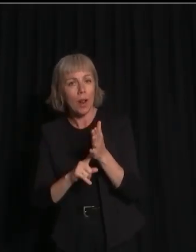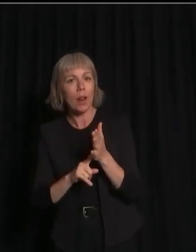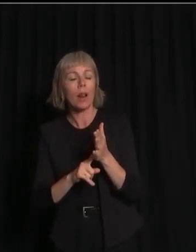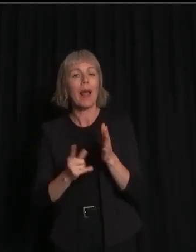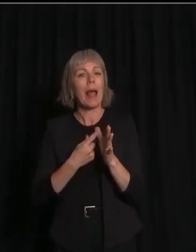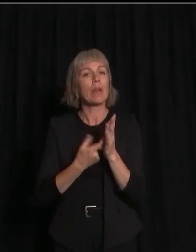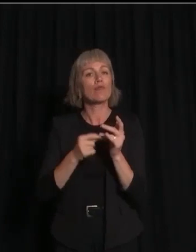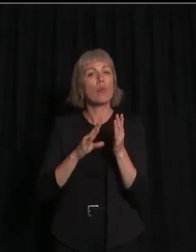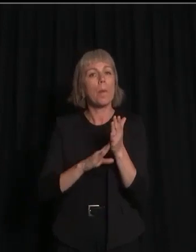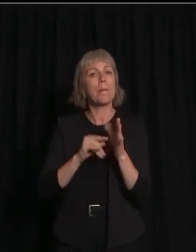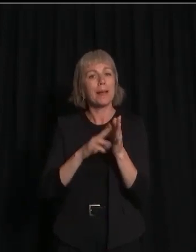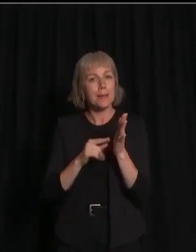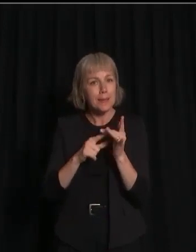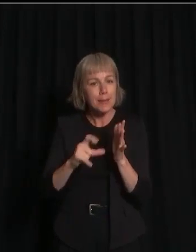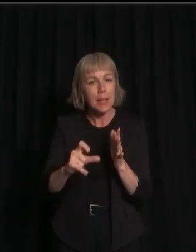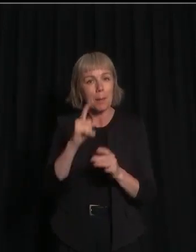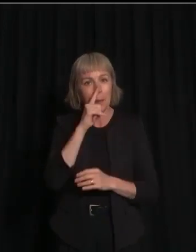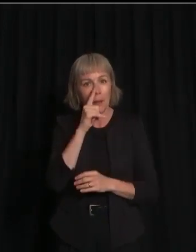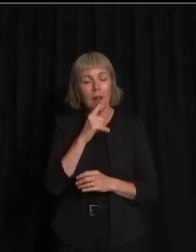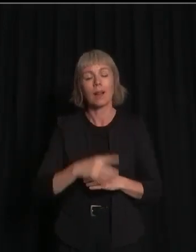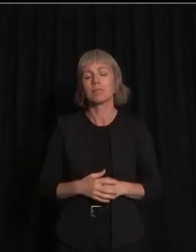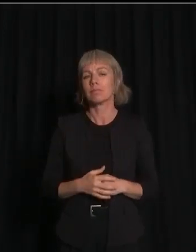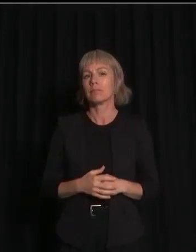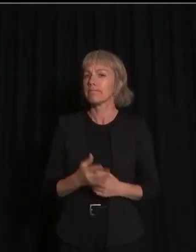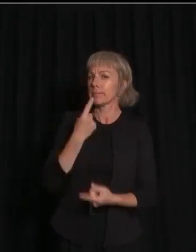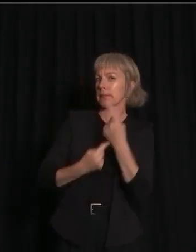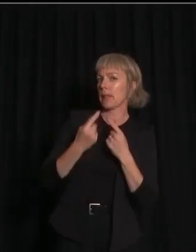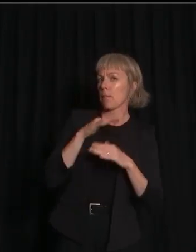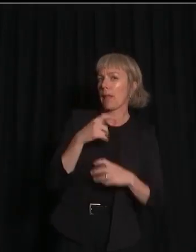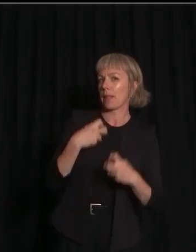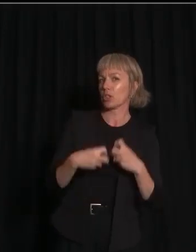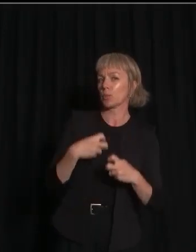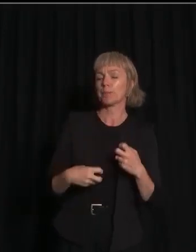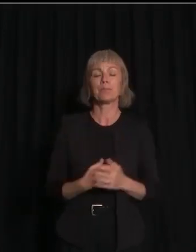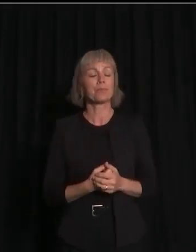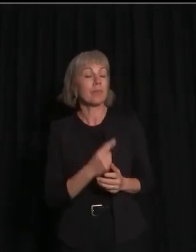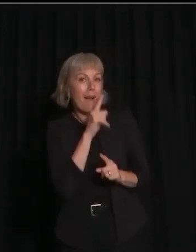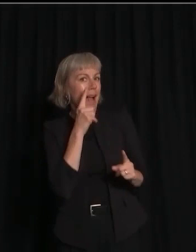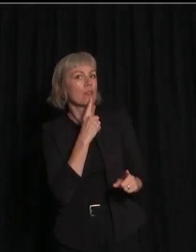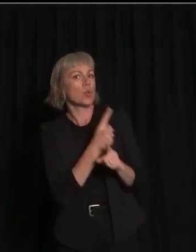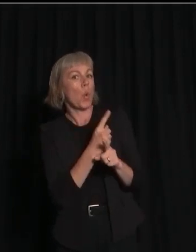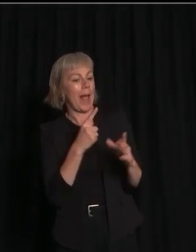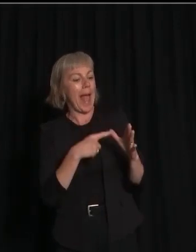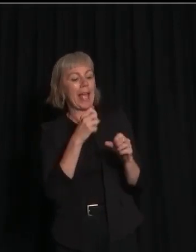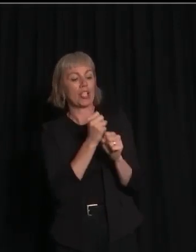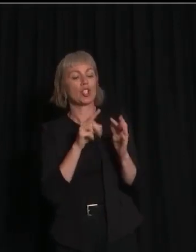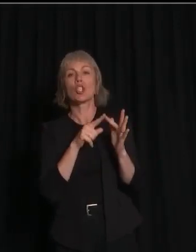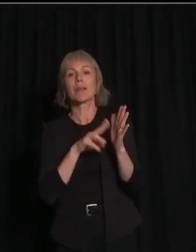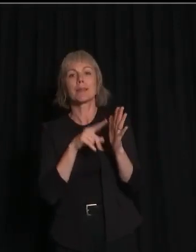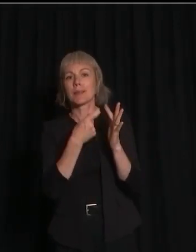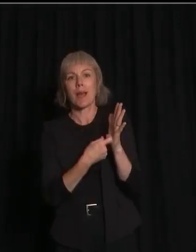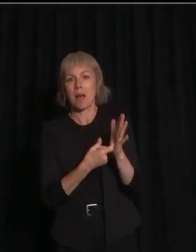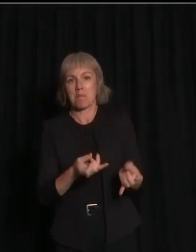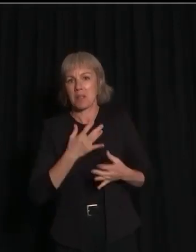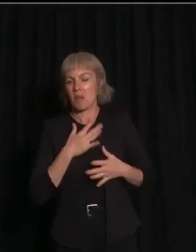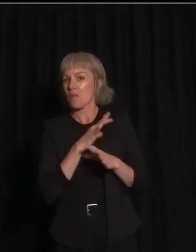and agender communities? Well, I can't speak to agender because I am not agender,